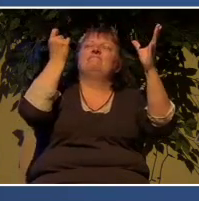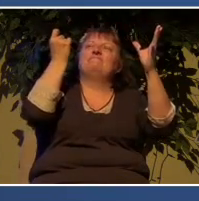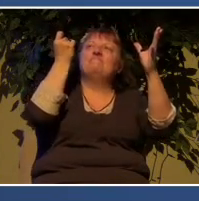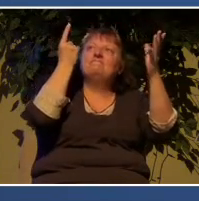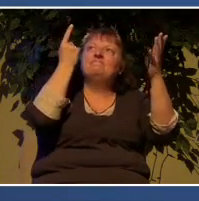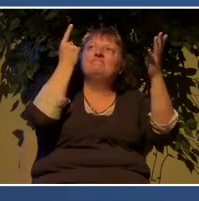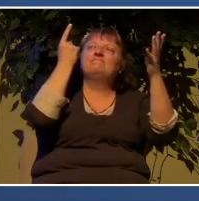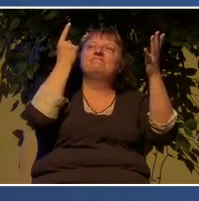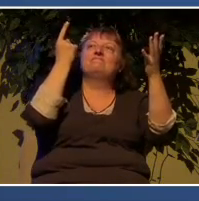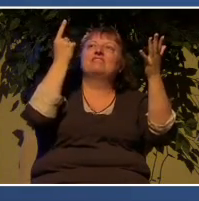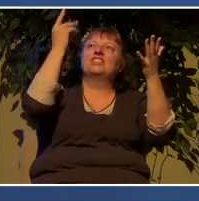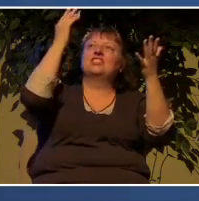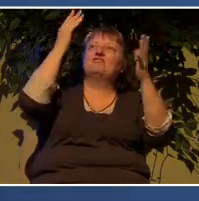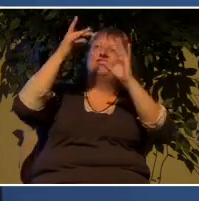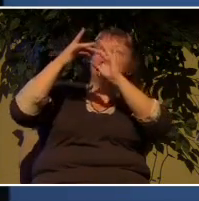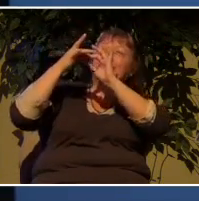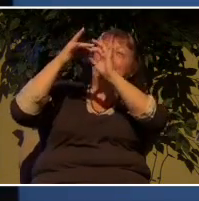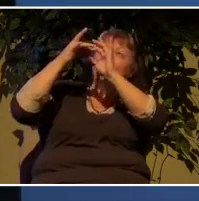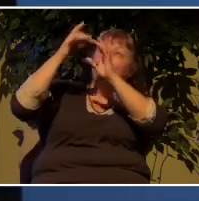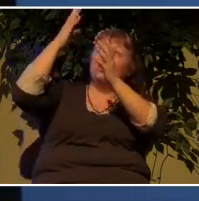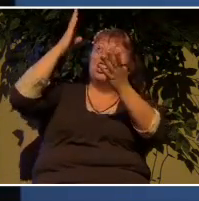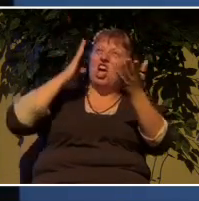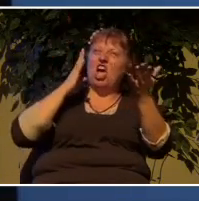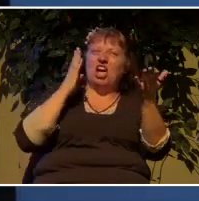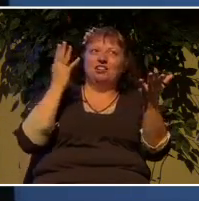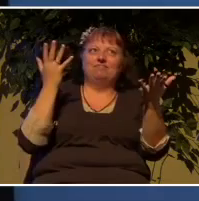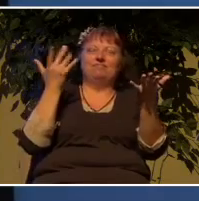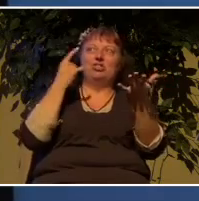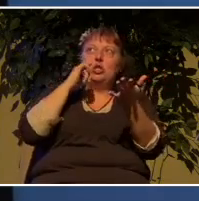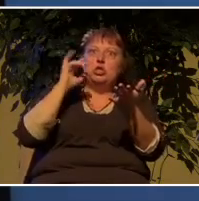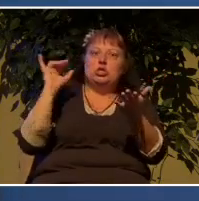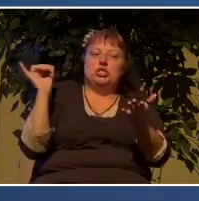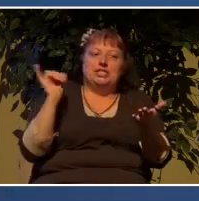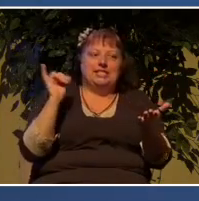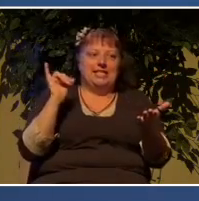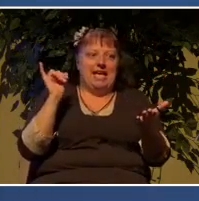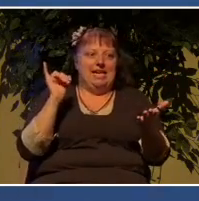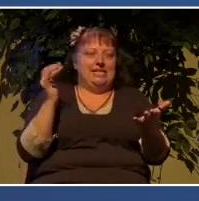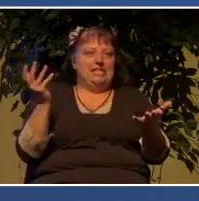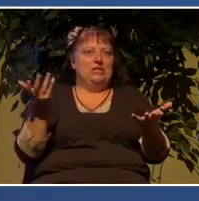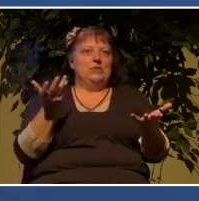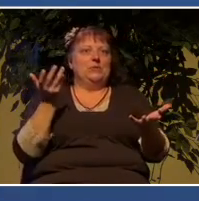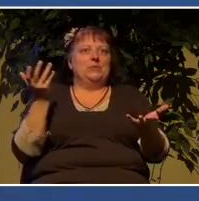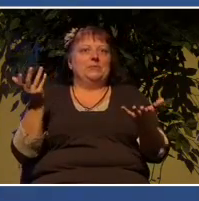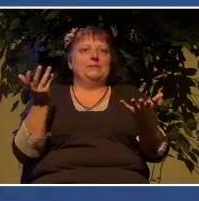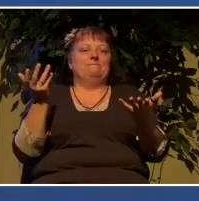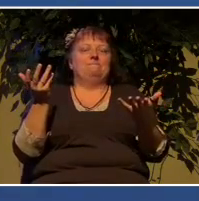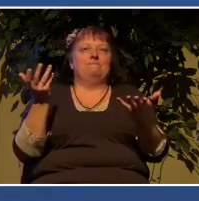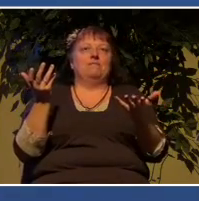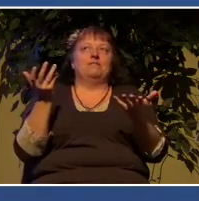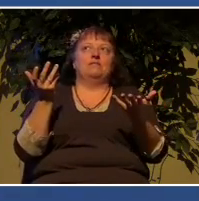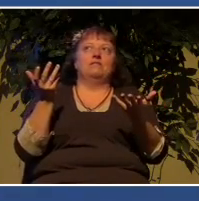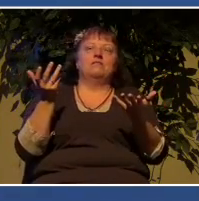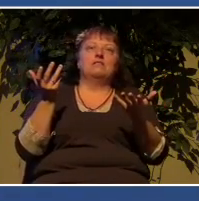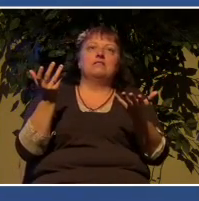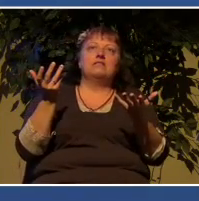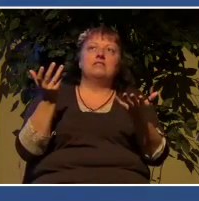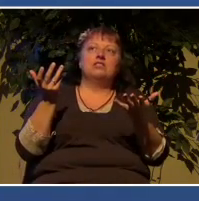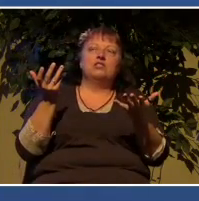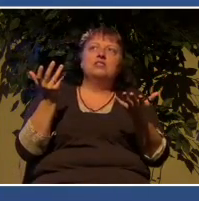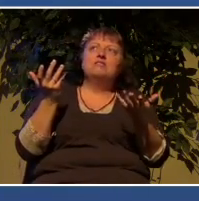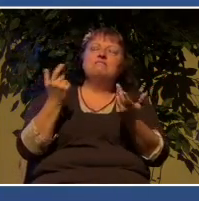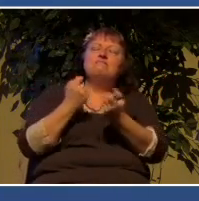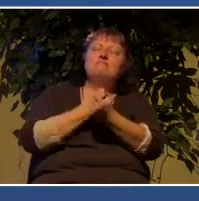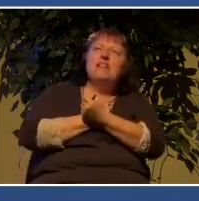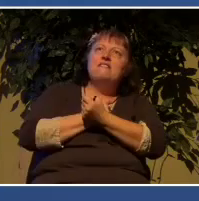God looks like, where you cannot comprehend what loving God totally and